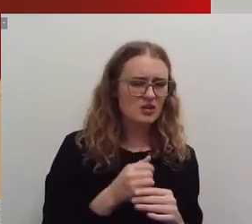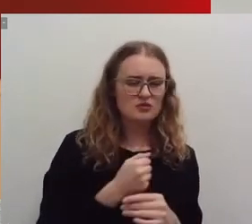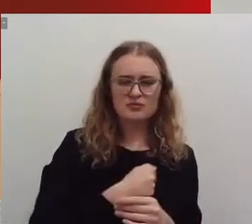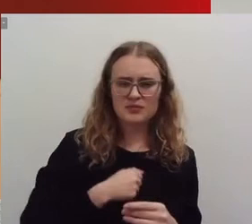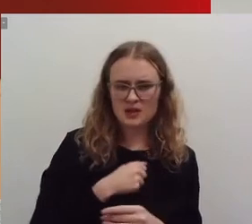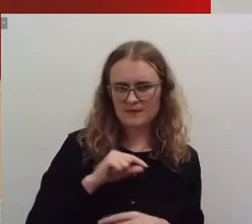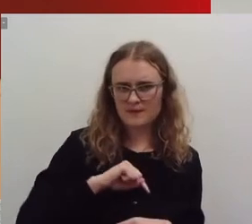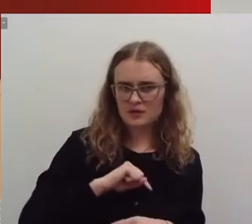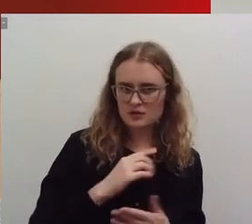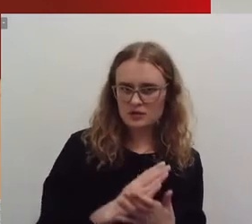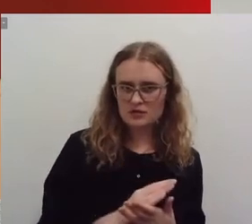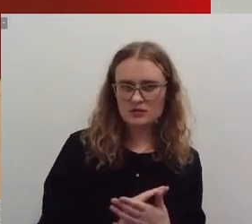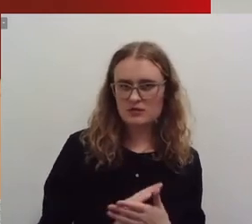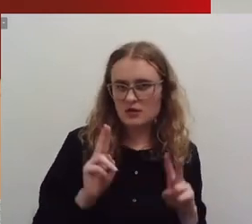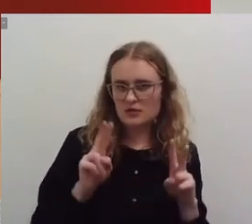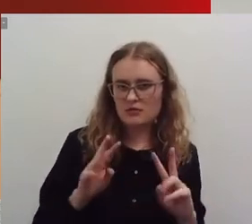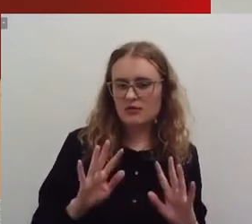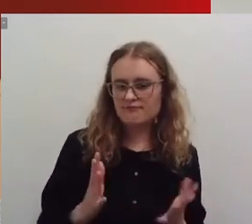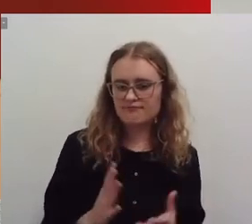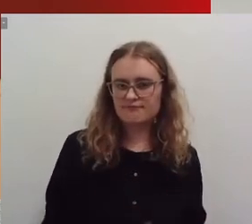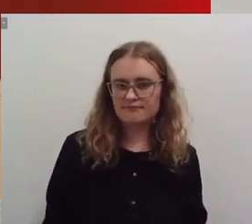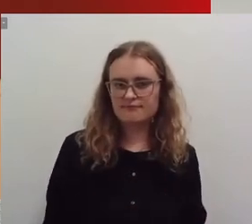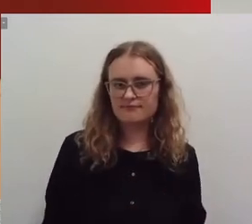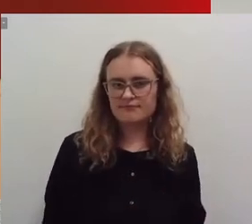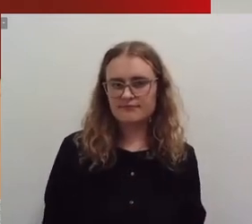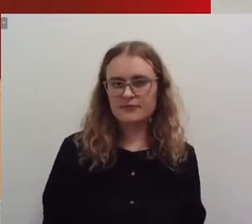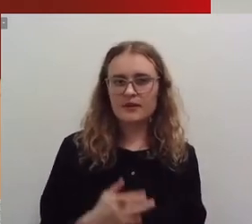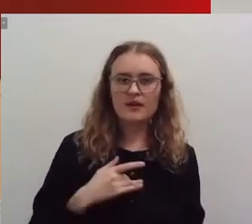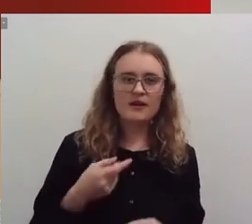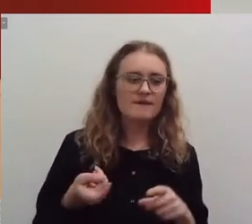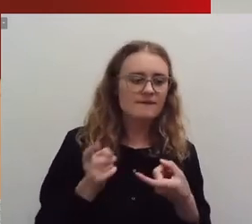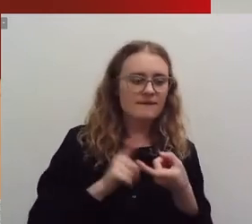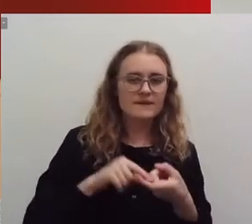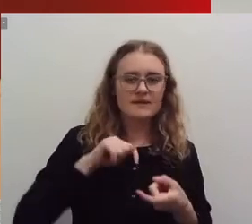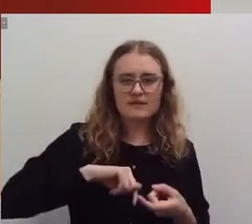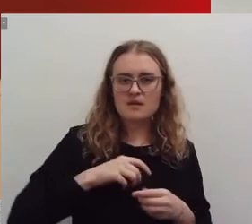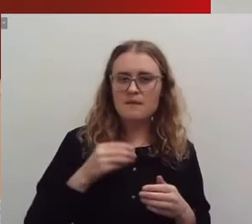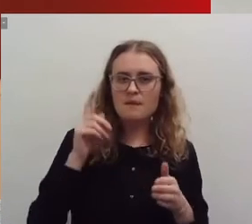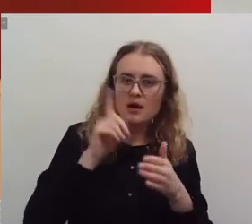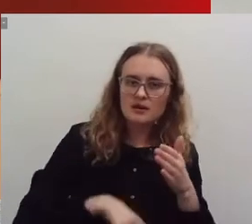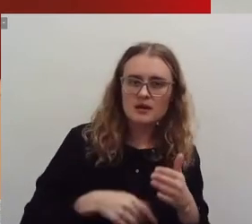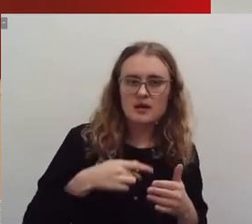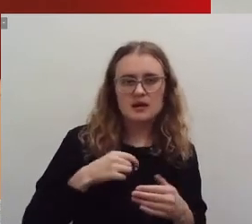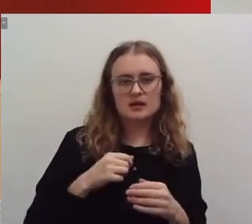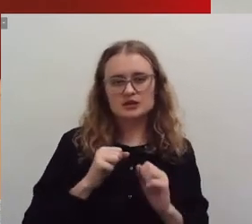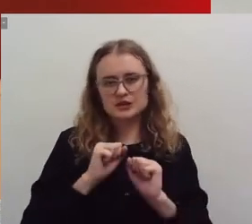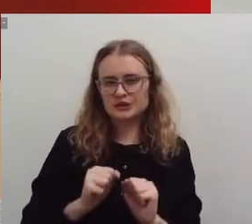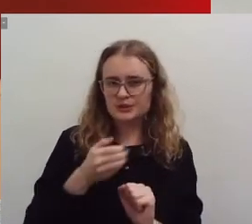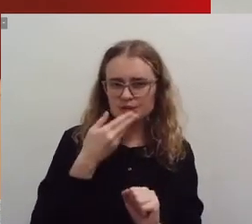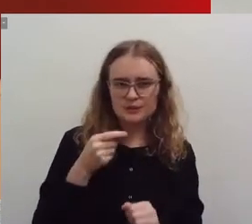think it's like some kind of trust issue. And the other thing is that teenagers know